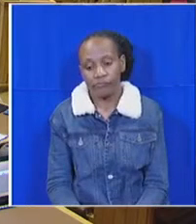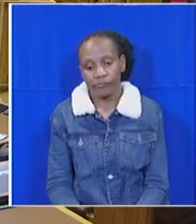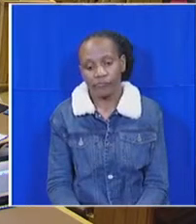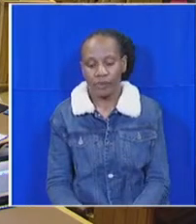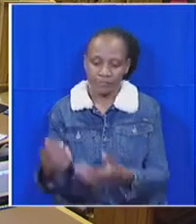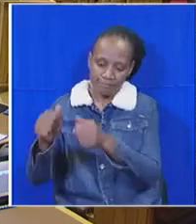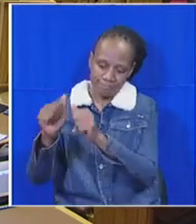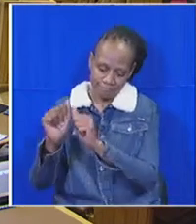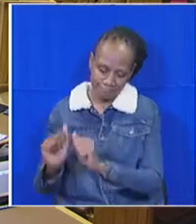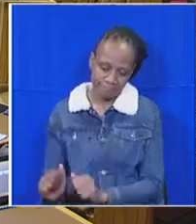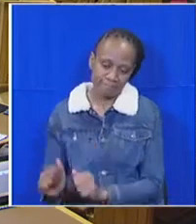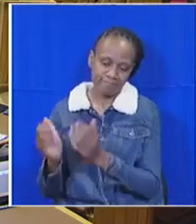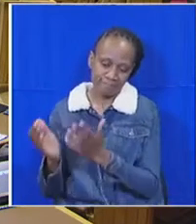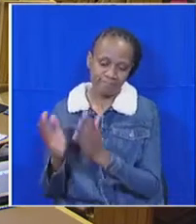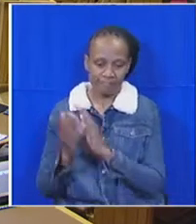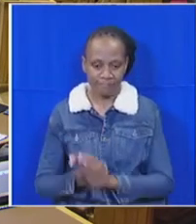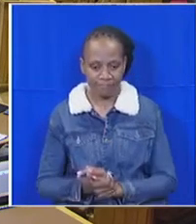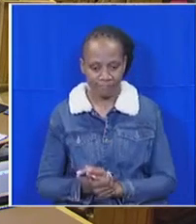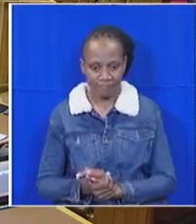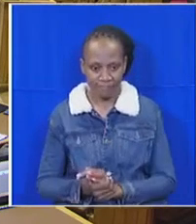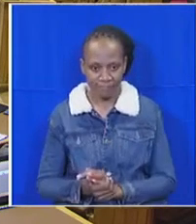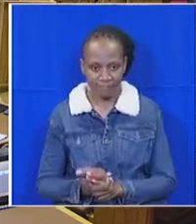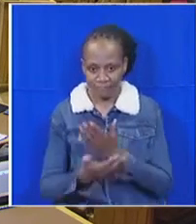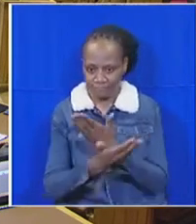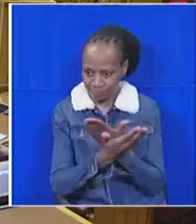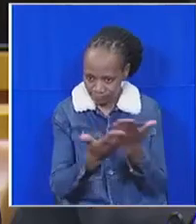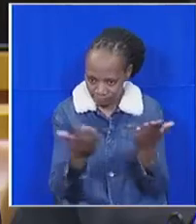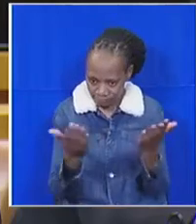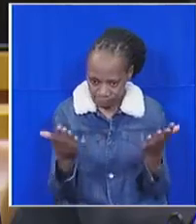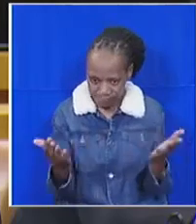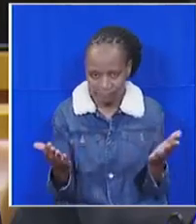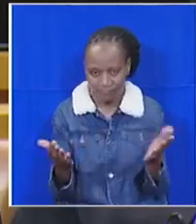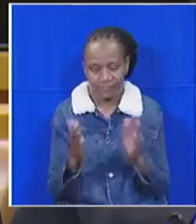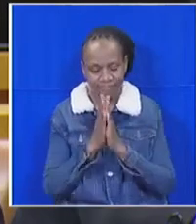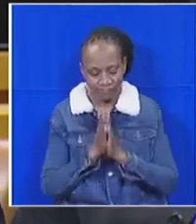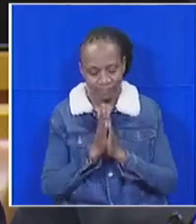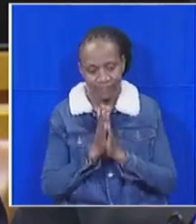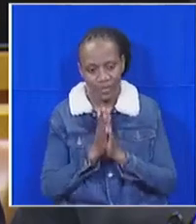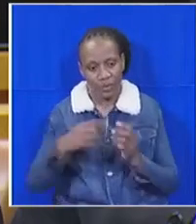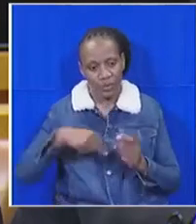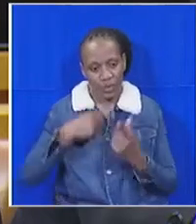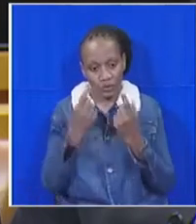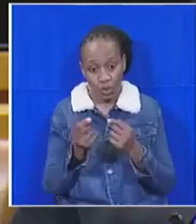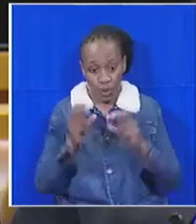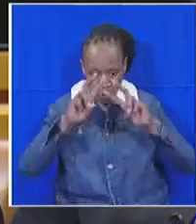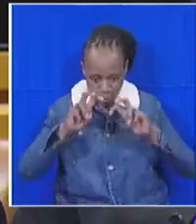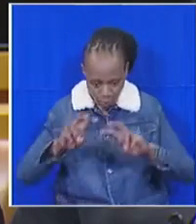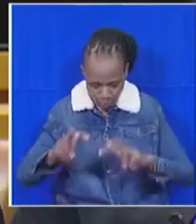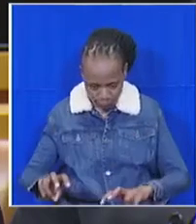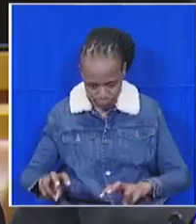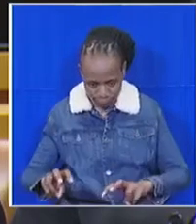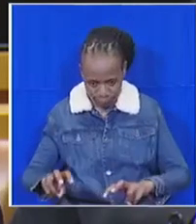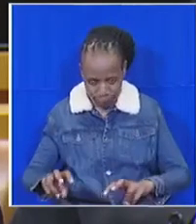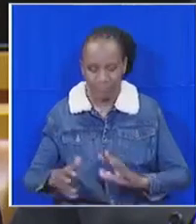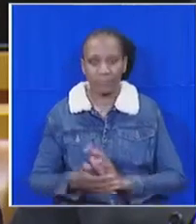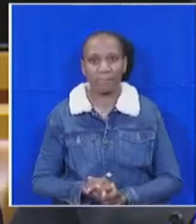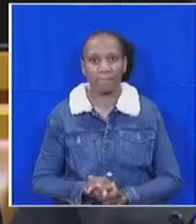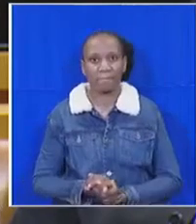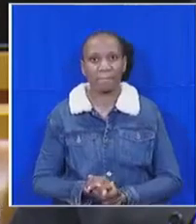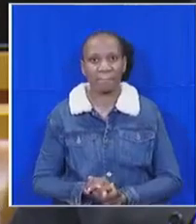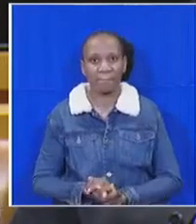Honorable Chair, this House has requested an investigation. And this House has not